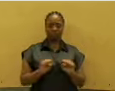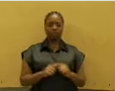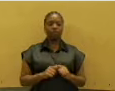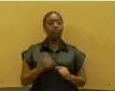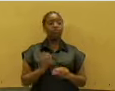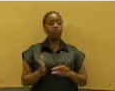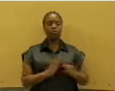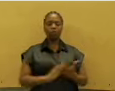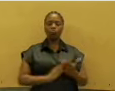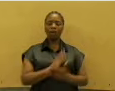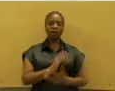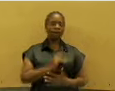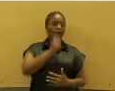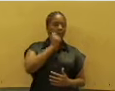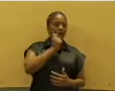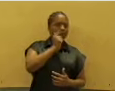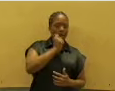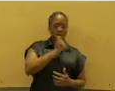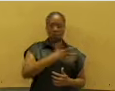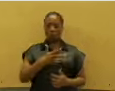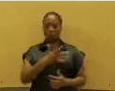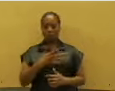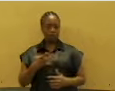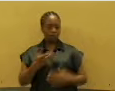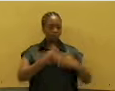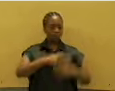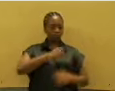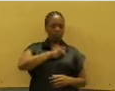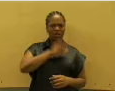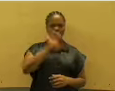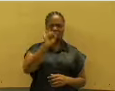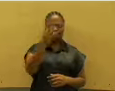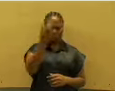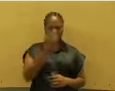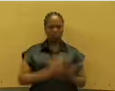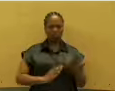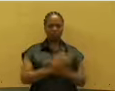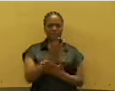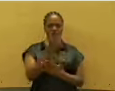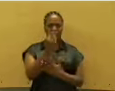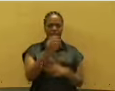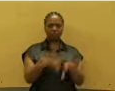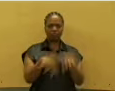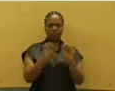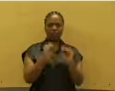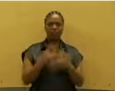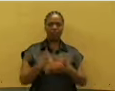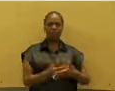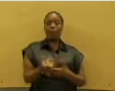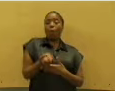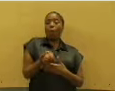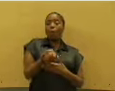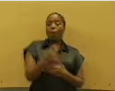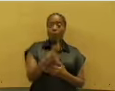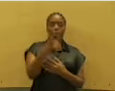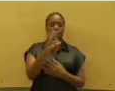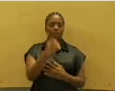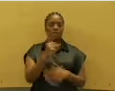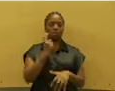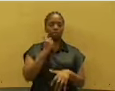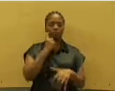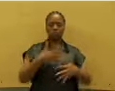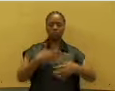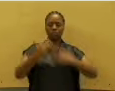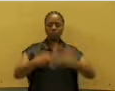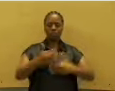to have children and families. It's paid maternity leave and free quality childcare for those working outside of home. And it's also, very importantly, but